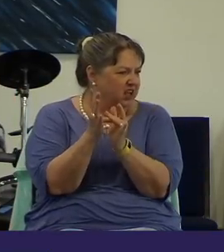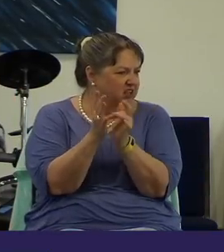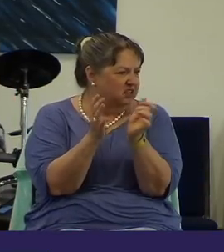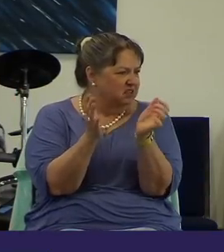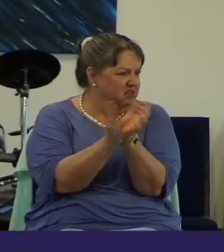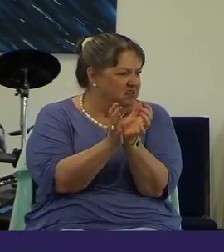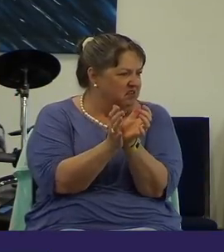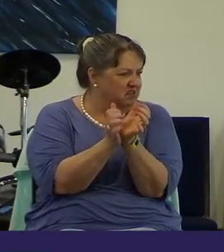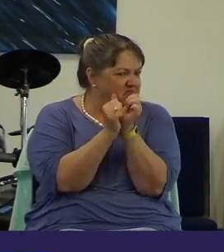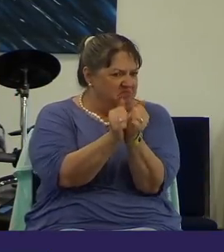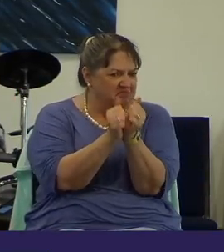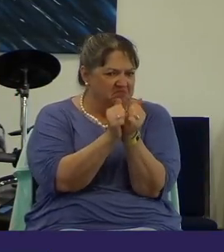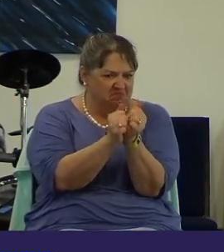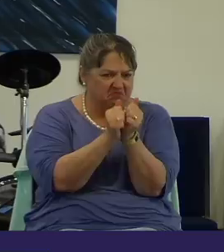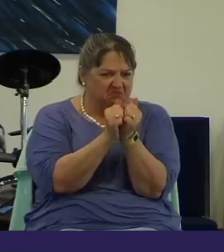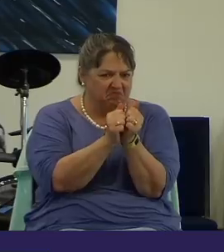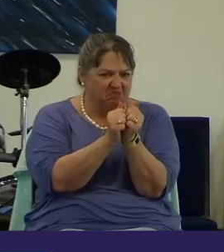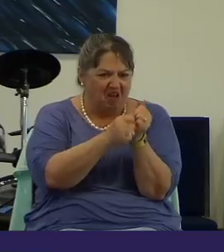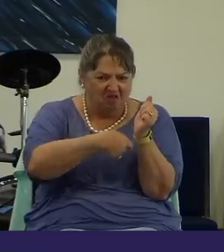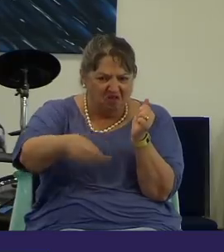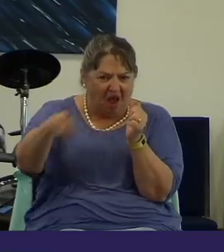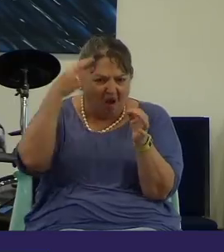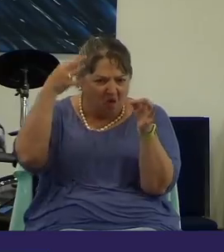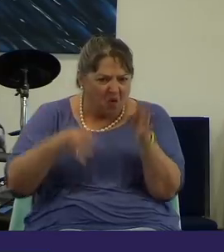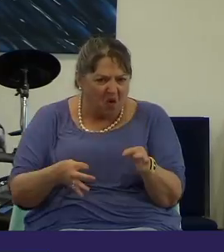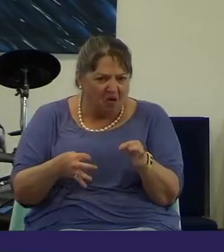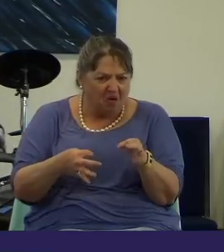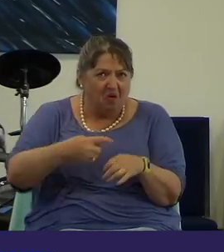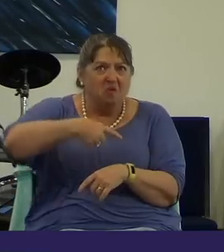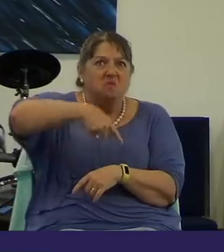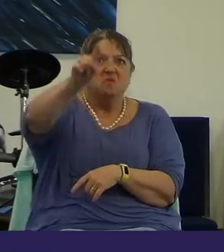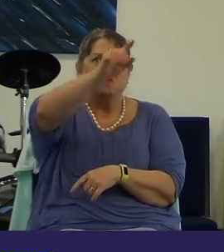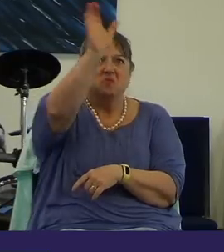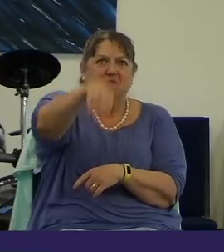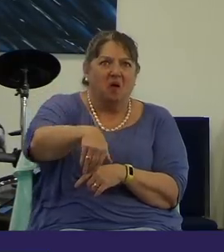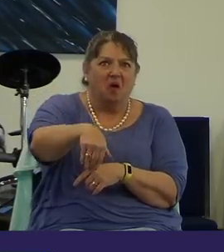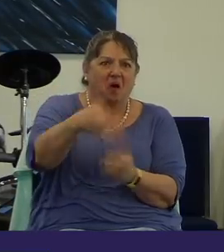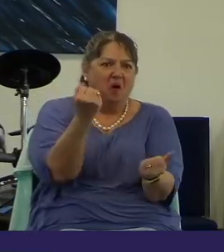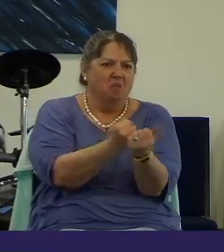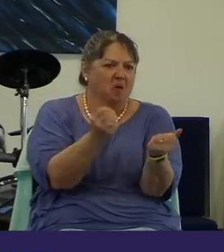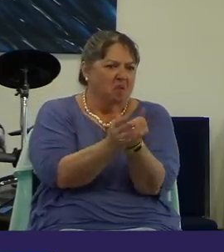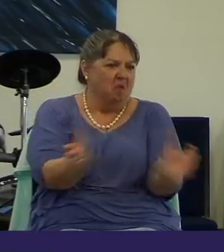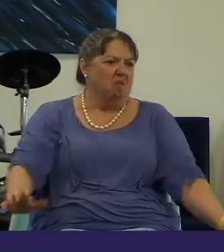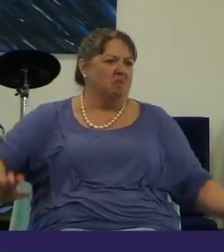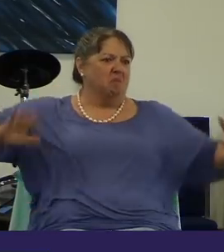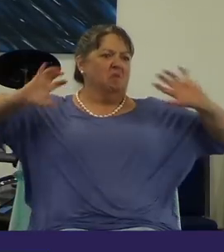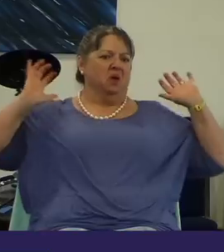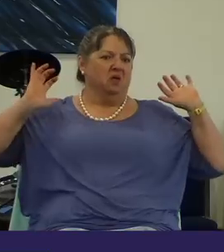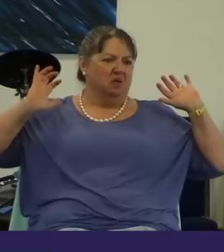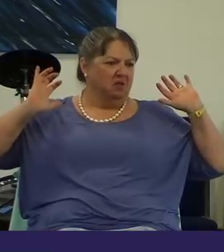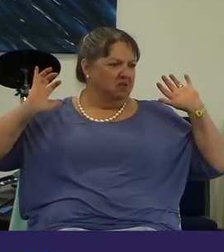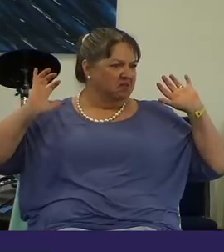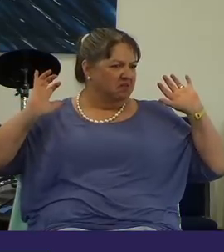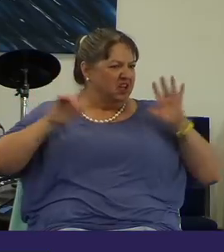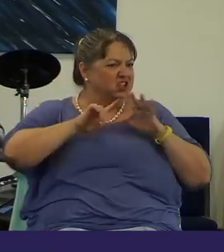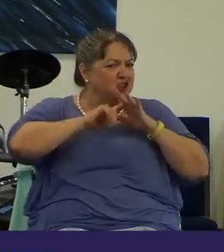cross within hours. And it all began at